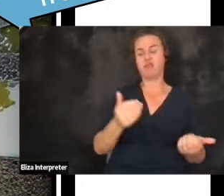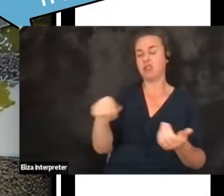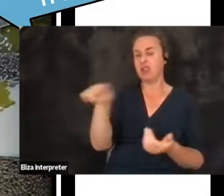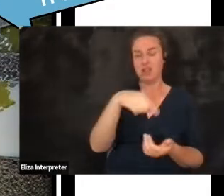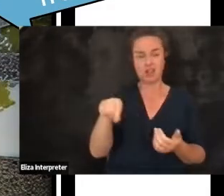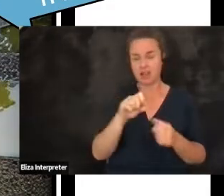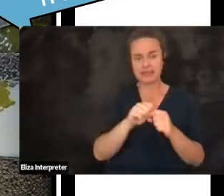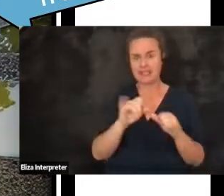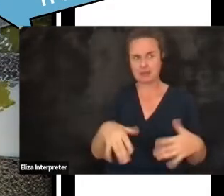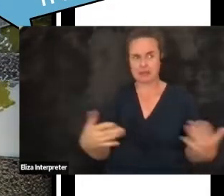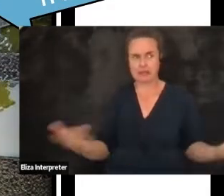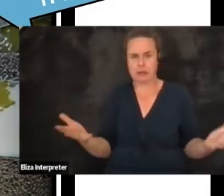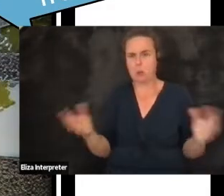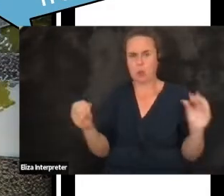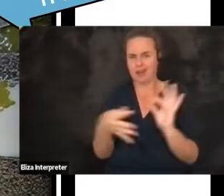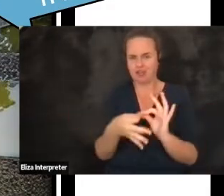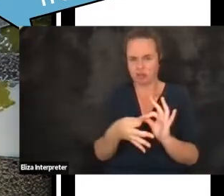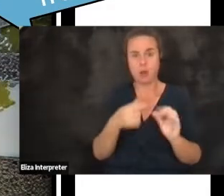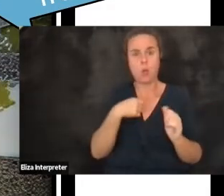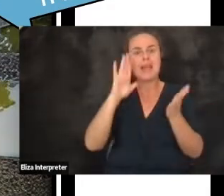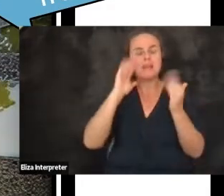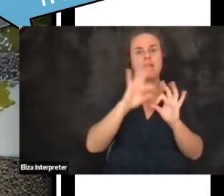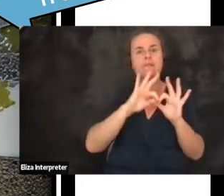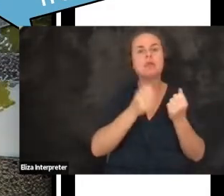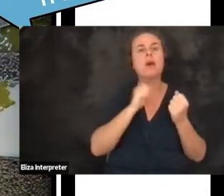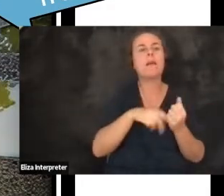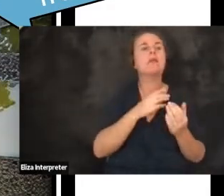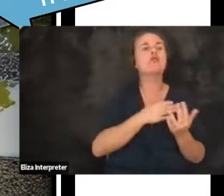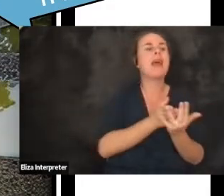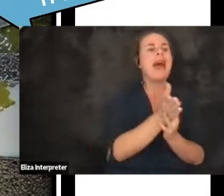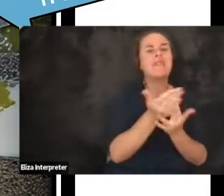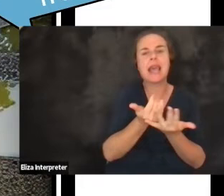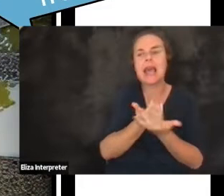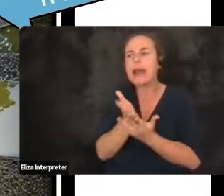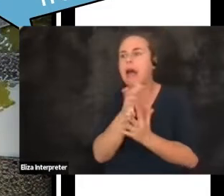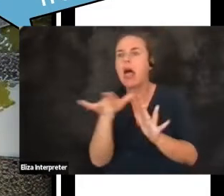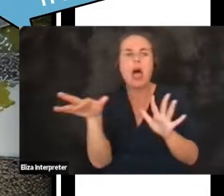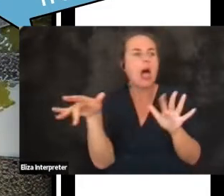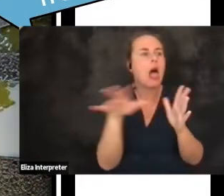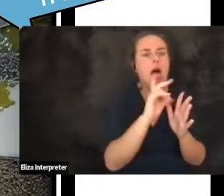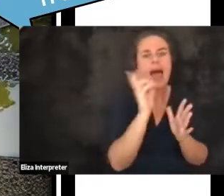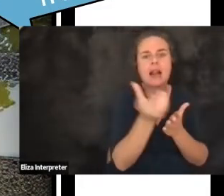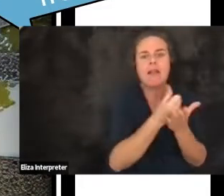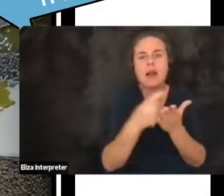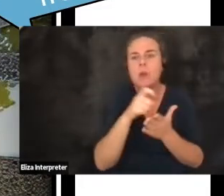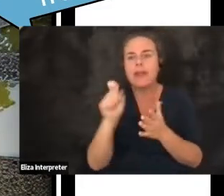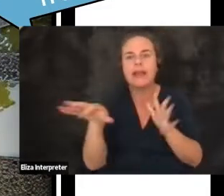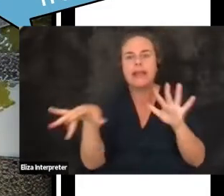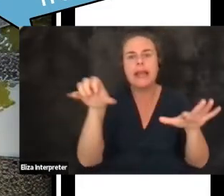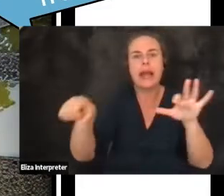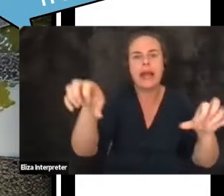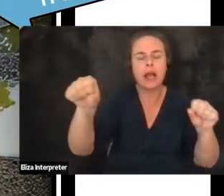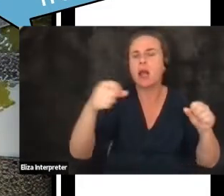And we expect families to be able to navigate and sort of collect what they need from these different places, just like